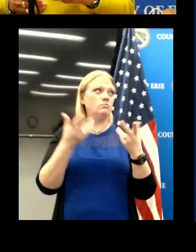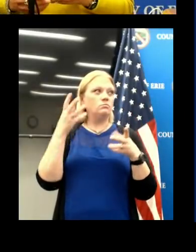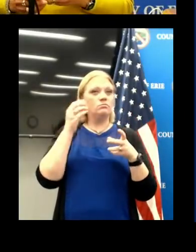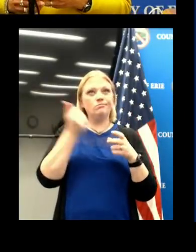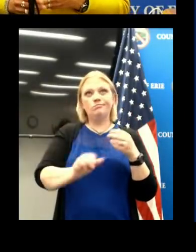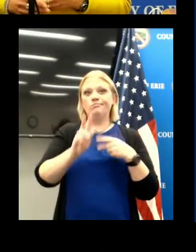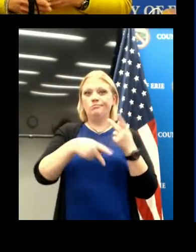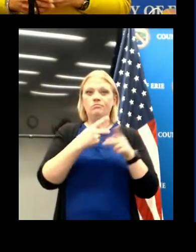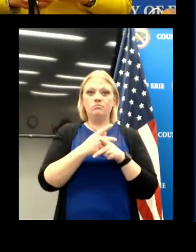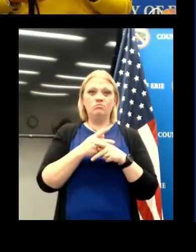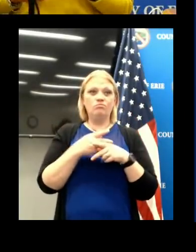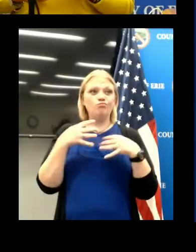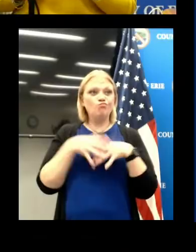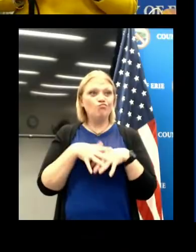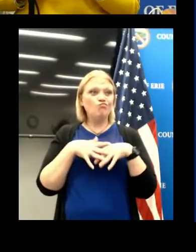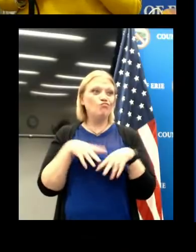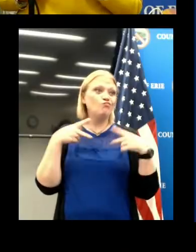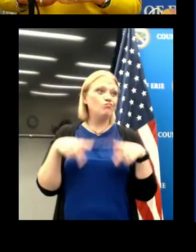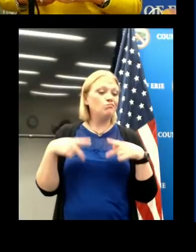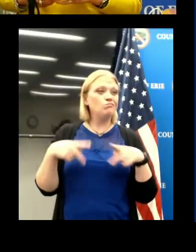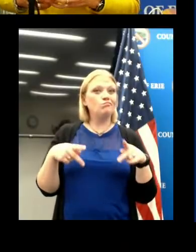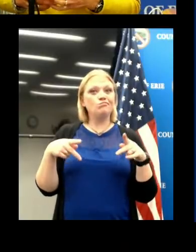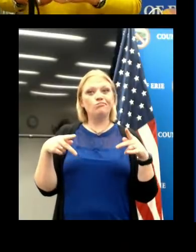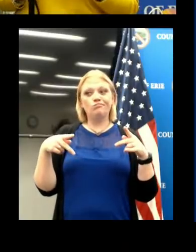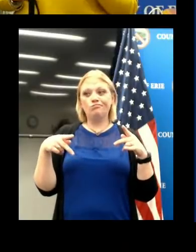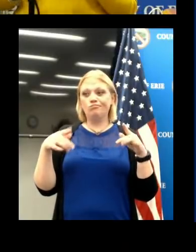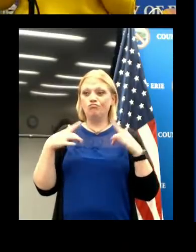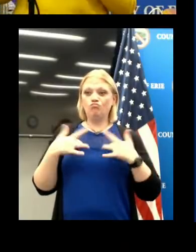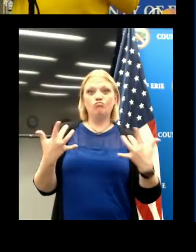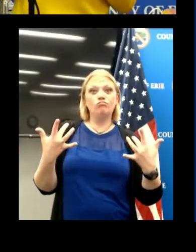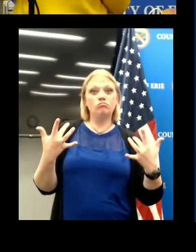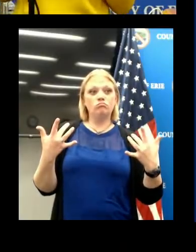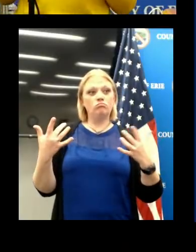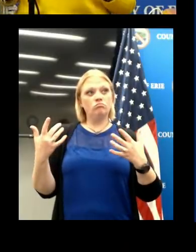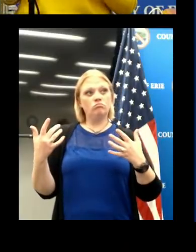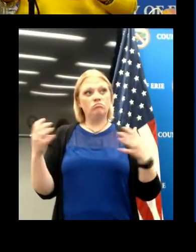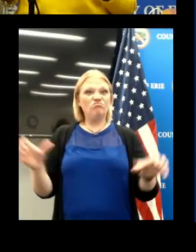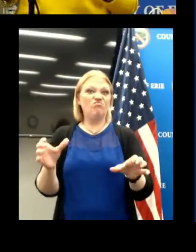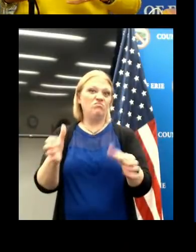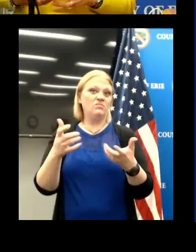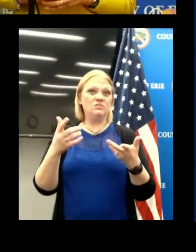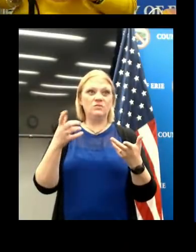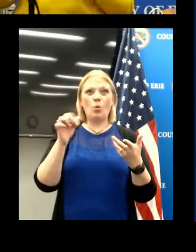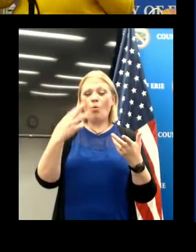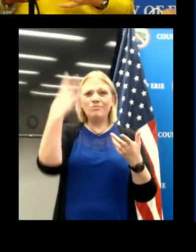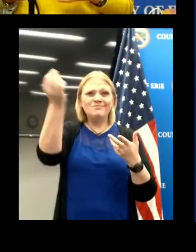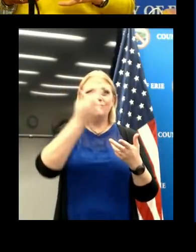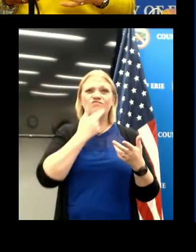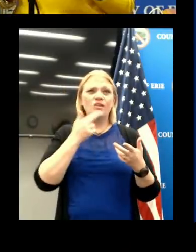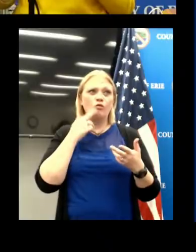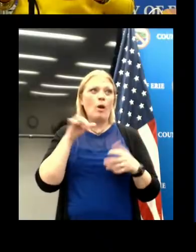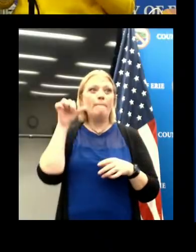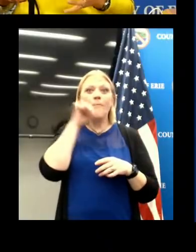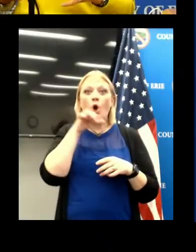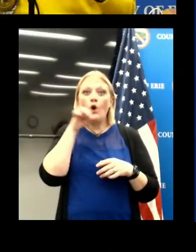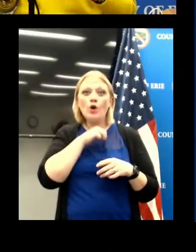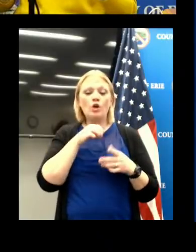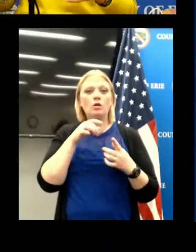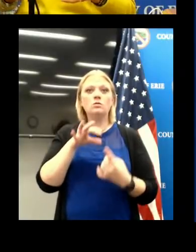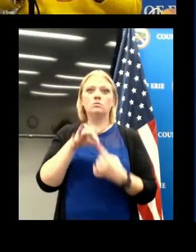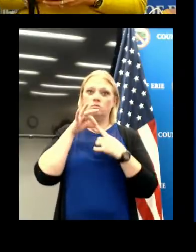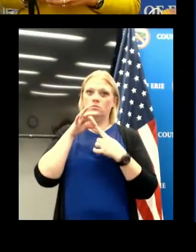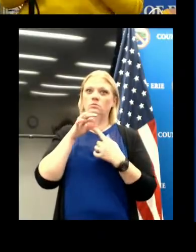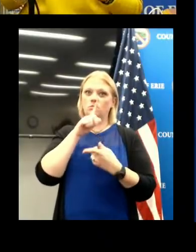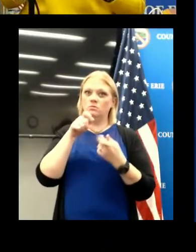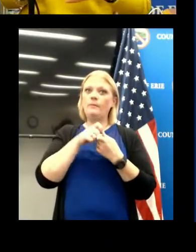of parties, and it can include any type of gatherings, but it can include going out to restaurants or to bar, especially bars. We're